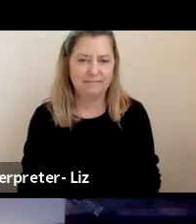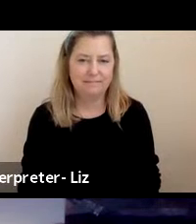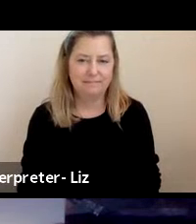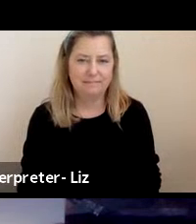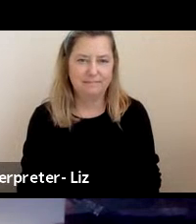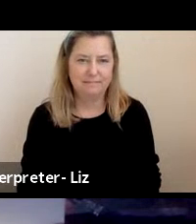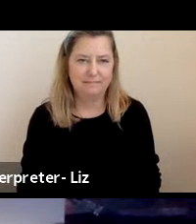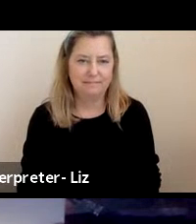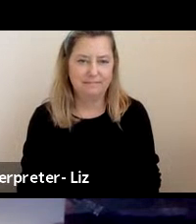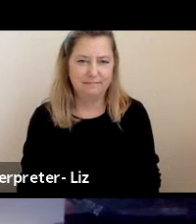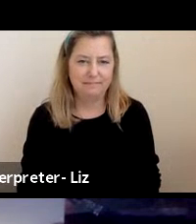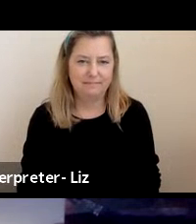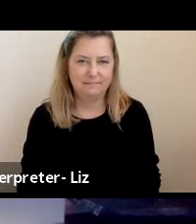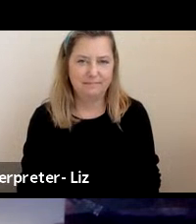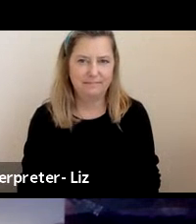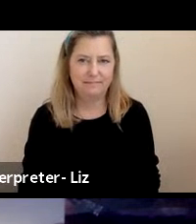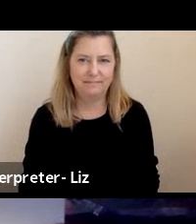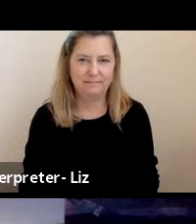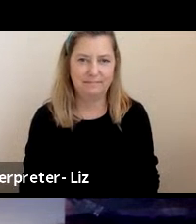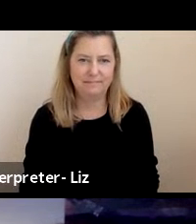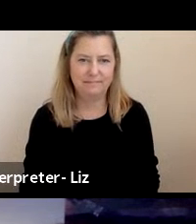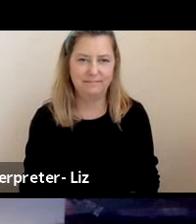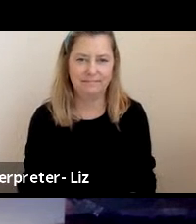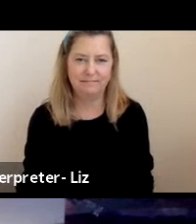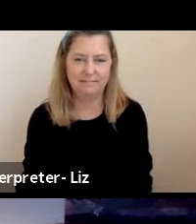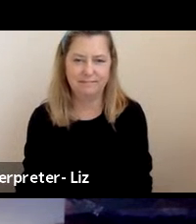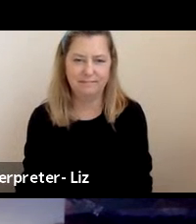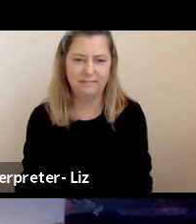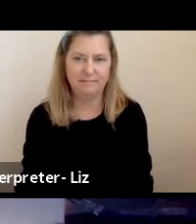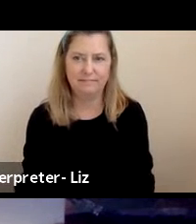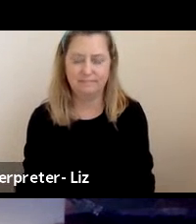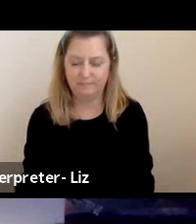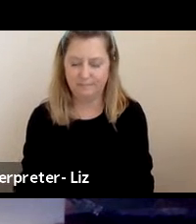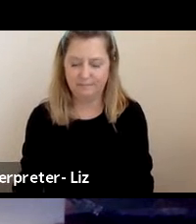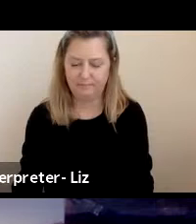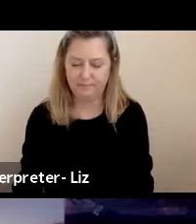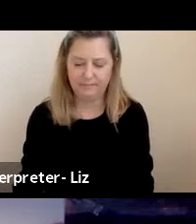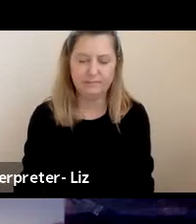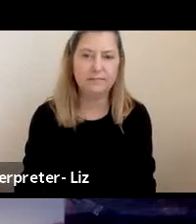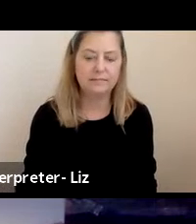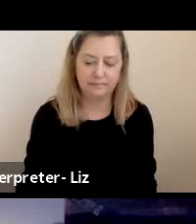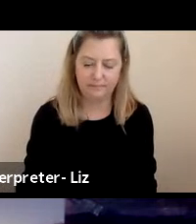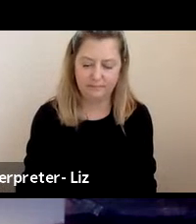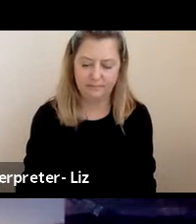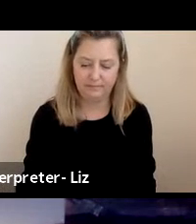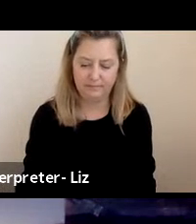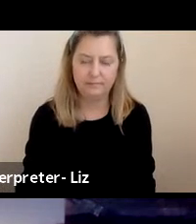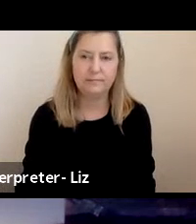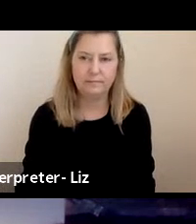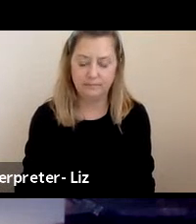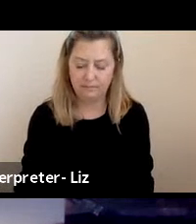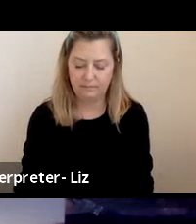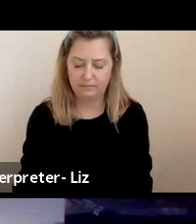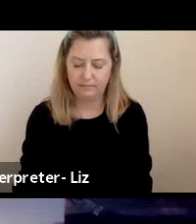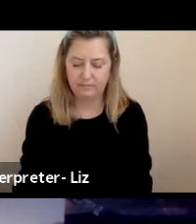Okay, let me check on mine. All right, well, we're going to check on that, so give us a second.